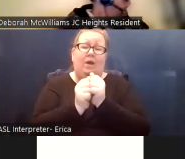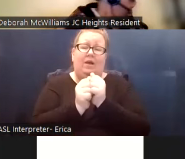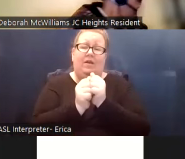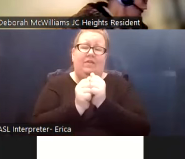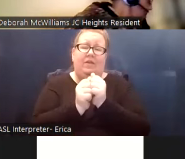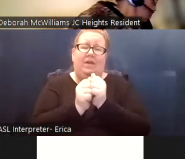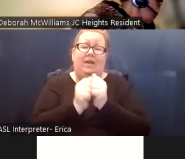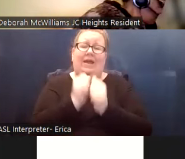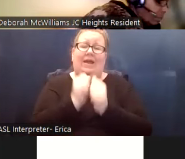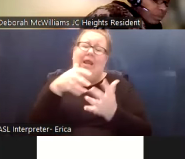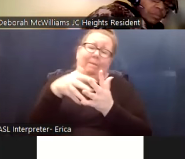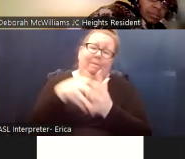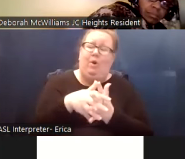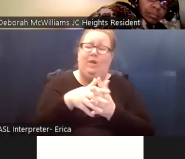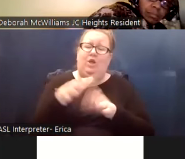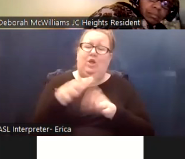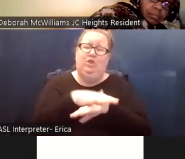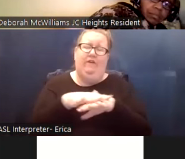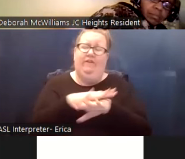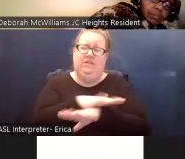impermeable surface. I mean